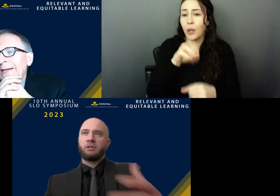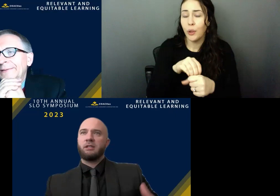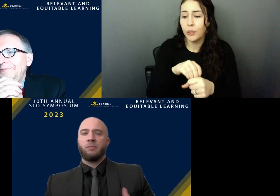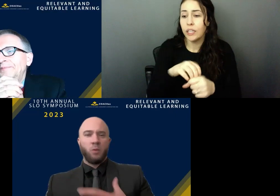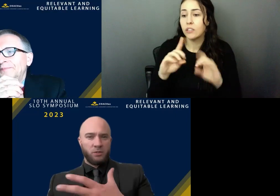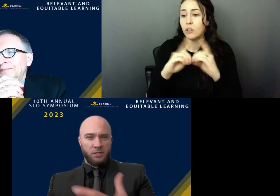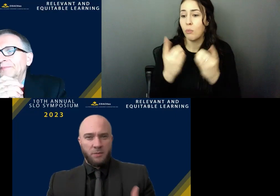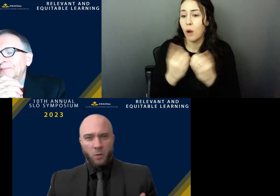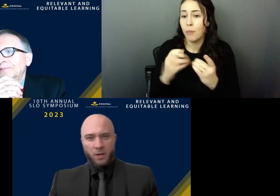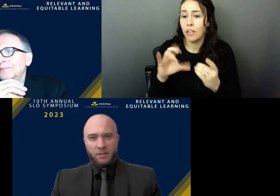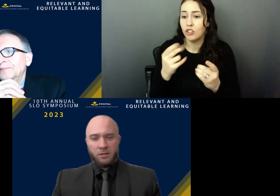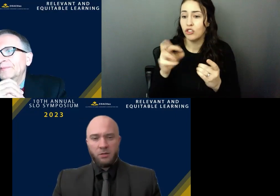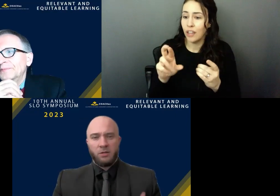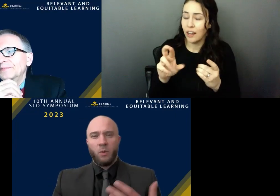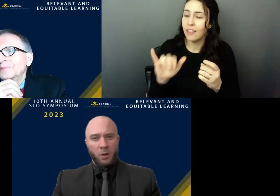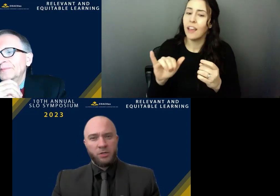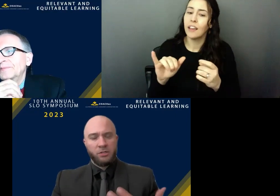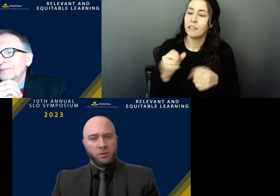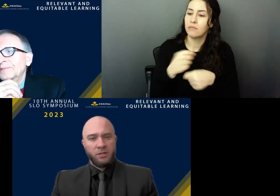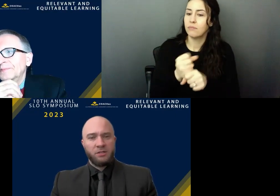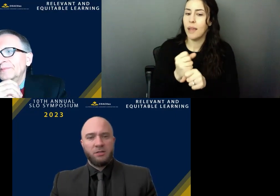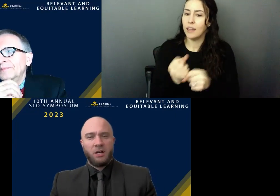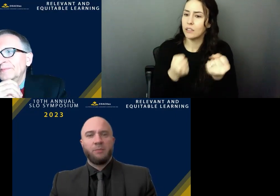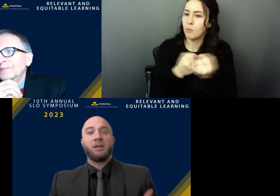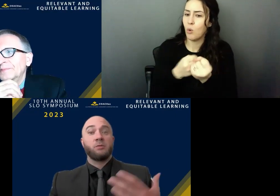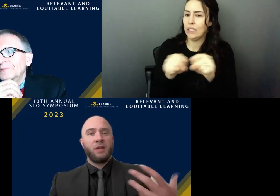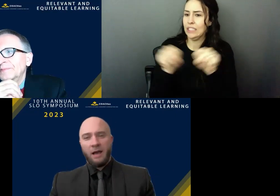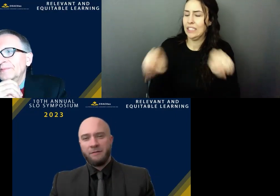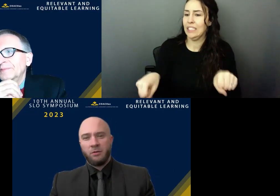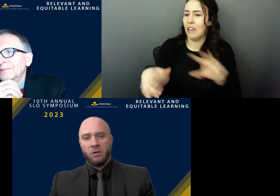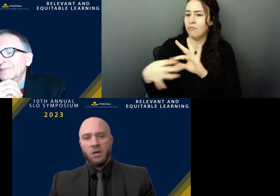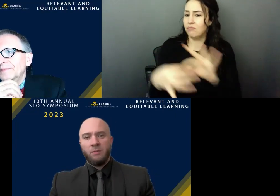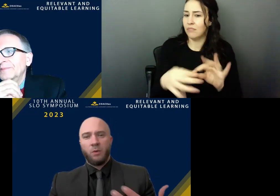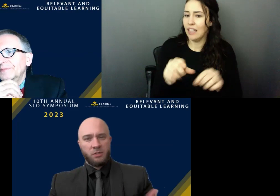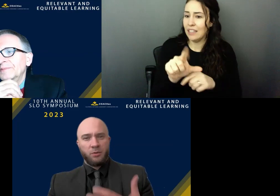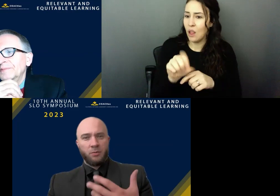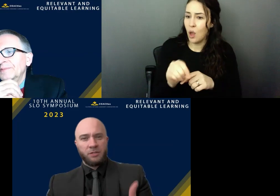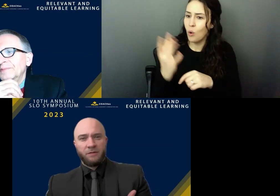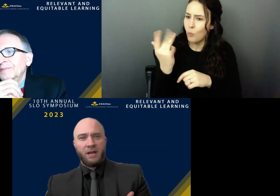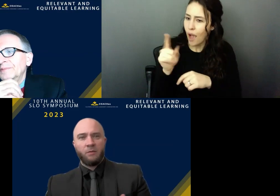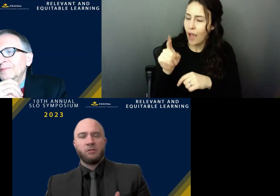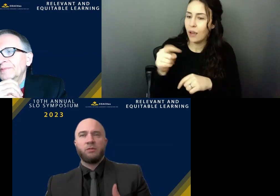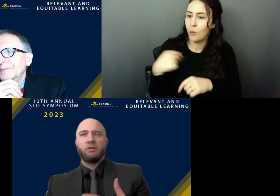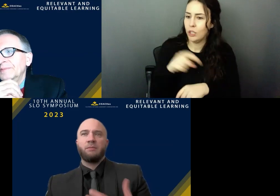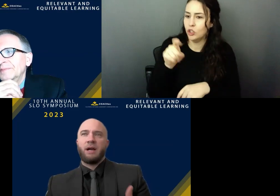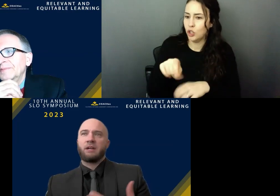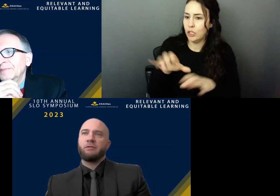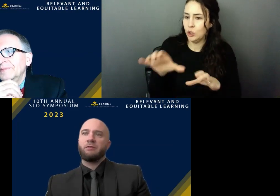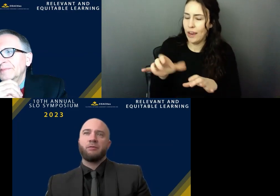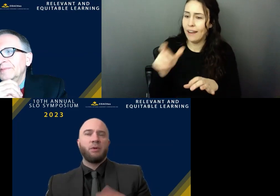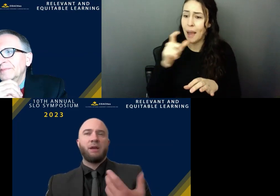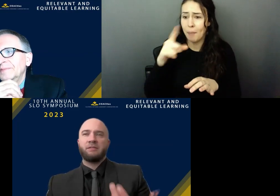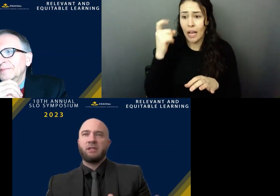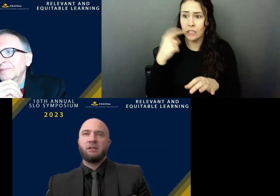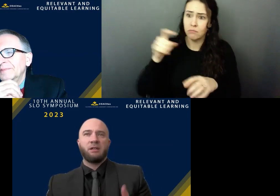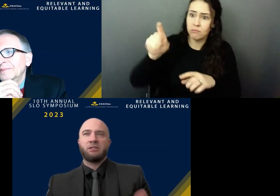creating almost a support system around SLOs and why we should do it, not because we have to, but what's the purpose of that, was really impactful